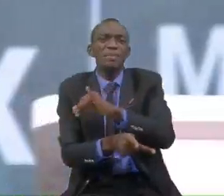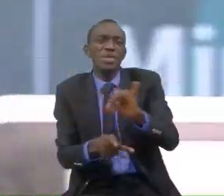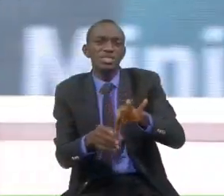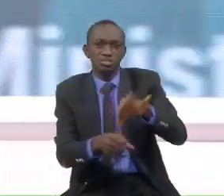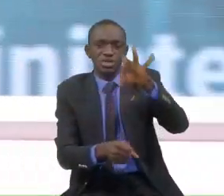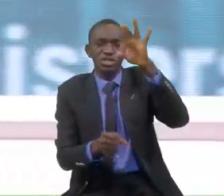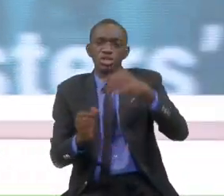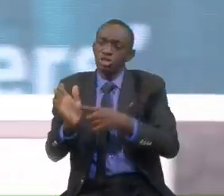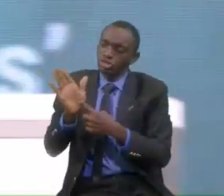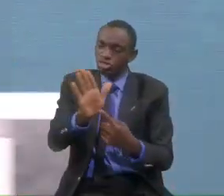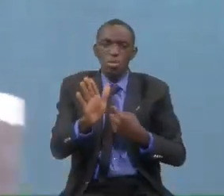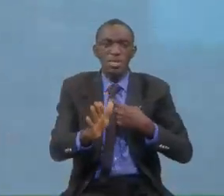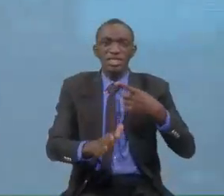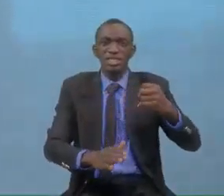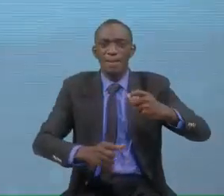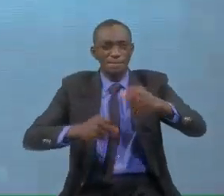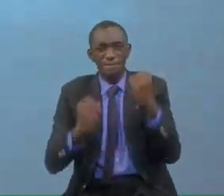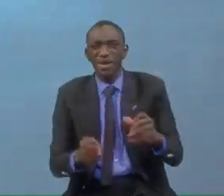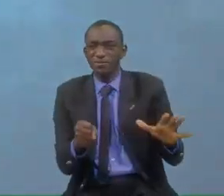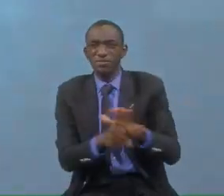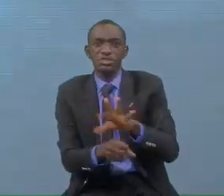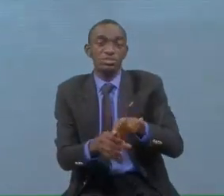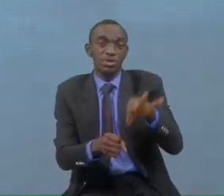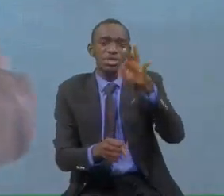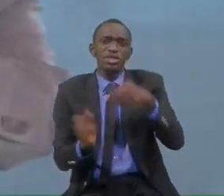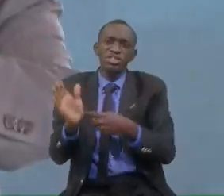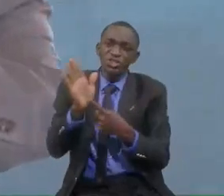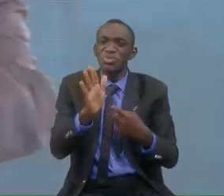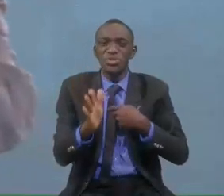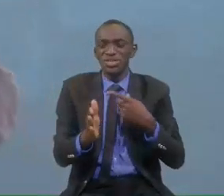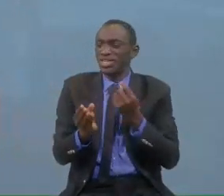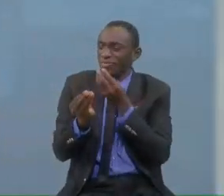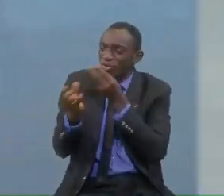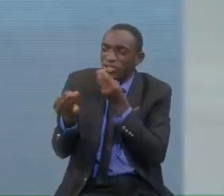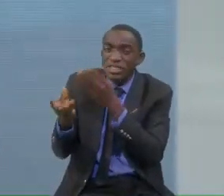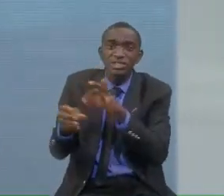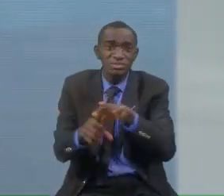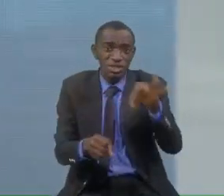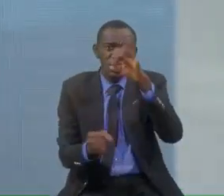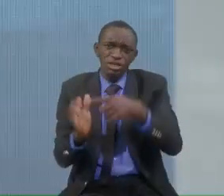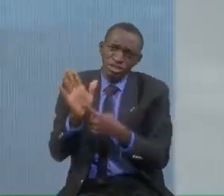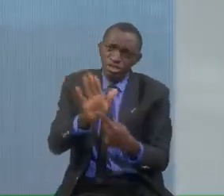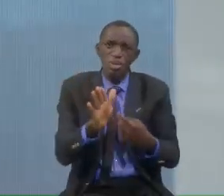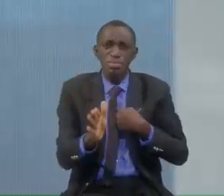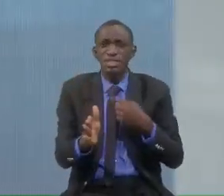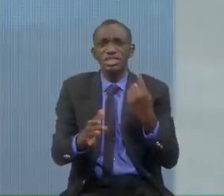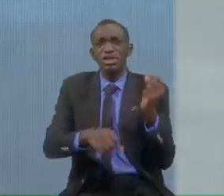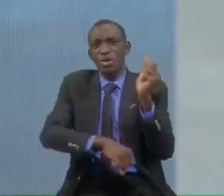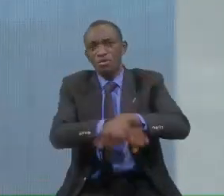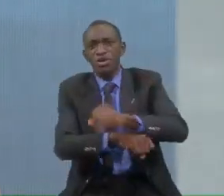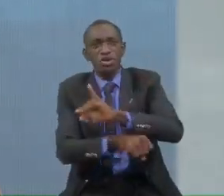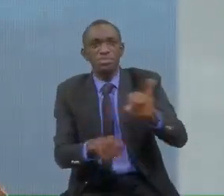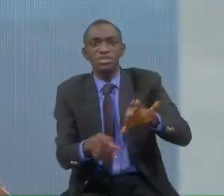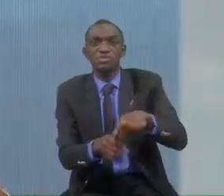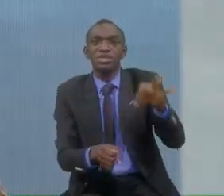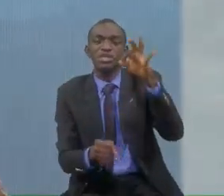the mighty spirit. Show me the nourishing spirit. Show me the overcoming spirit. Show